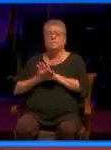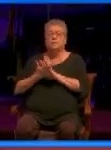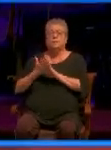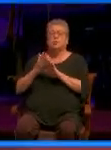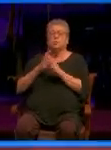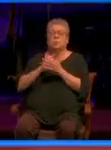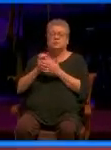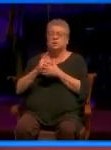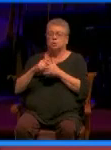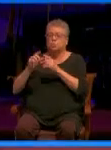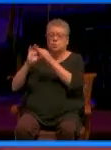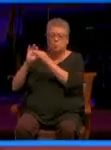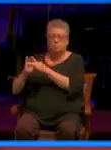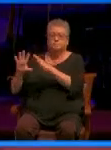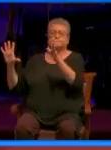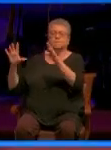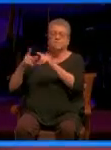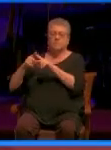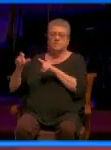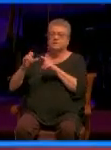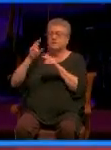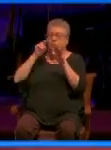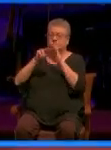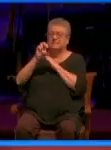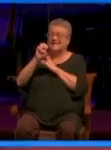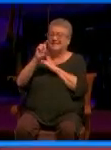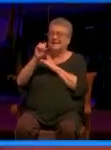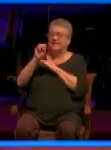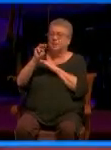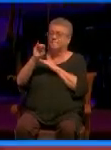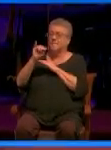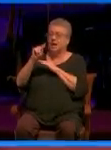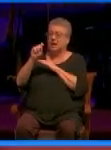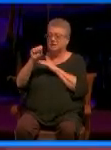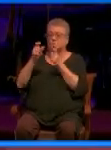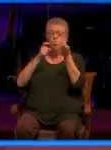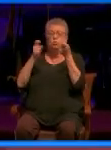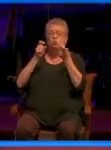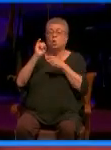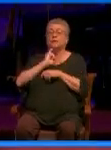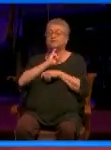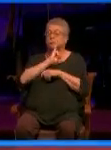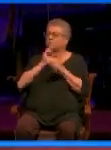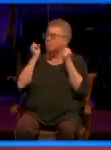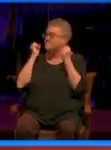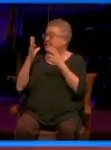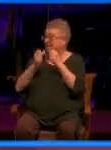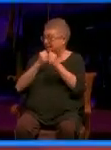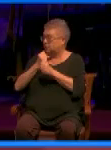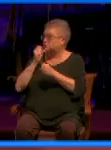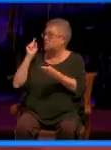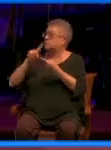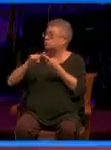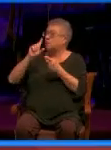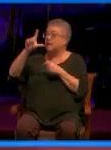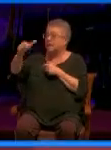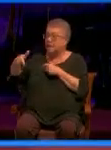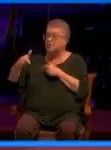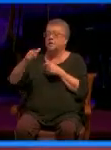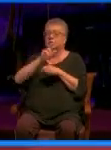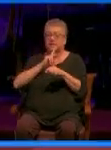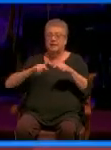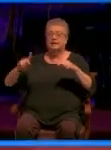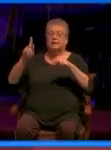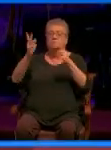from your neck." This is a prophecy of the Edomites. The Edomites will be under the control of Israel for many, many centuries until later when the kingdoms break down. And then